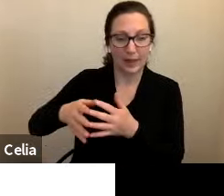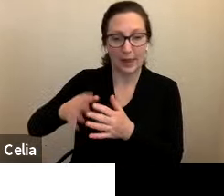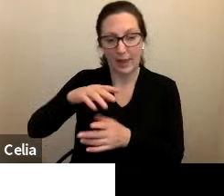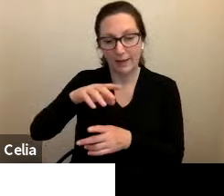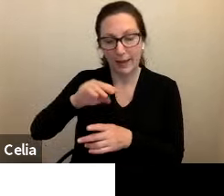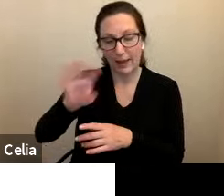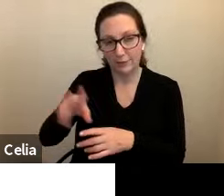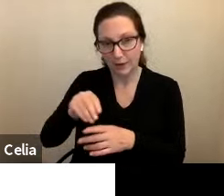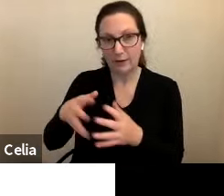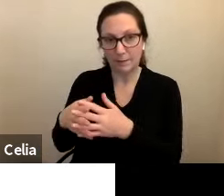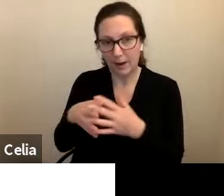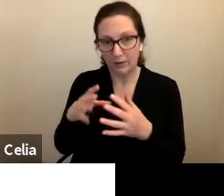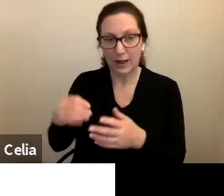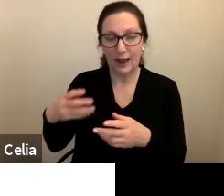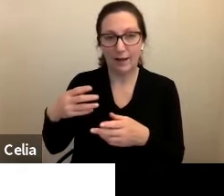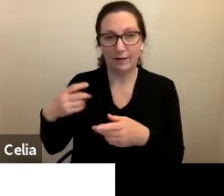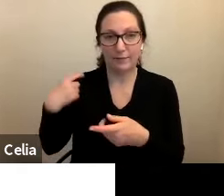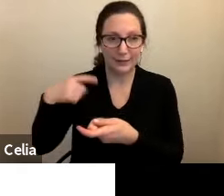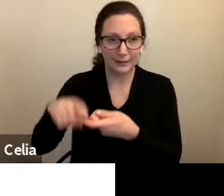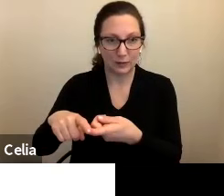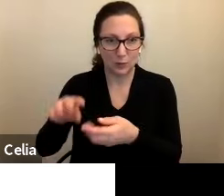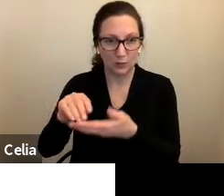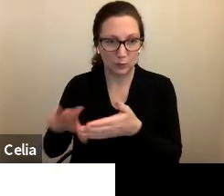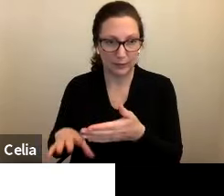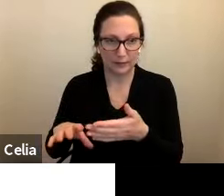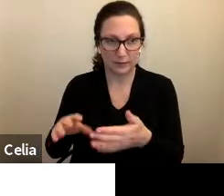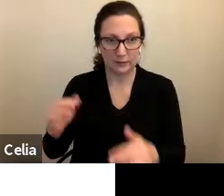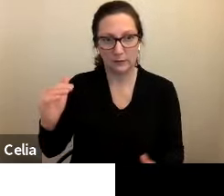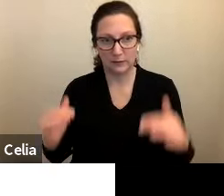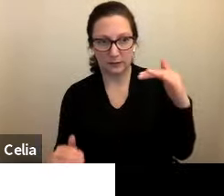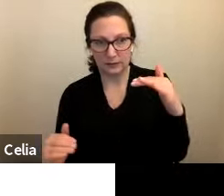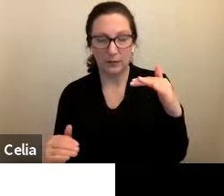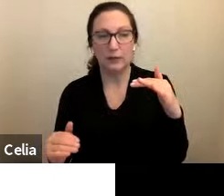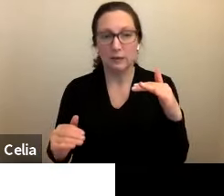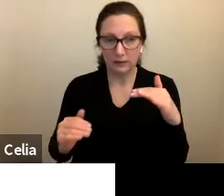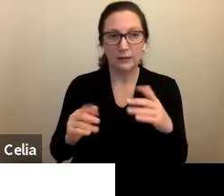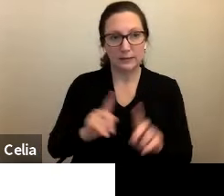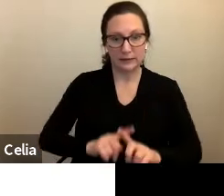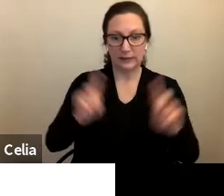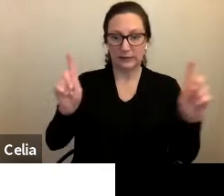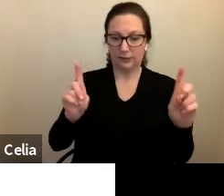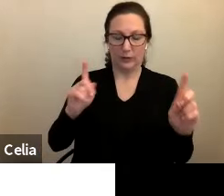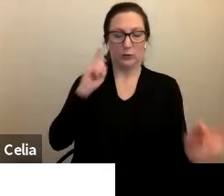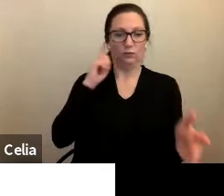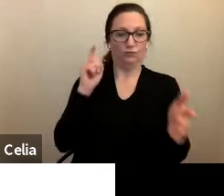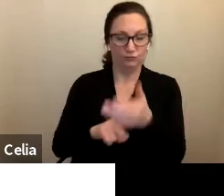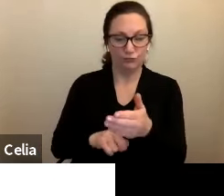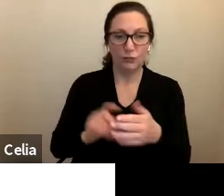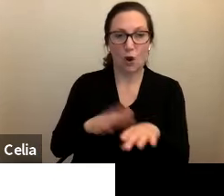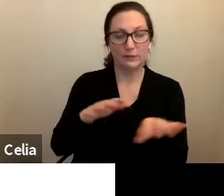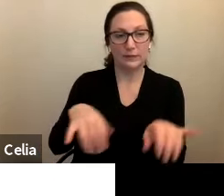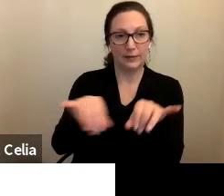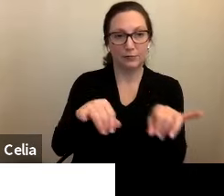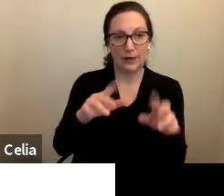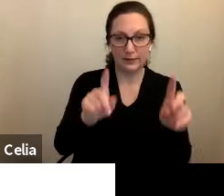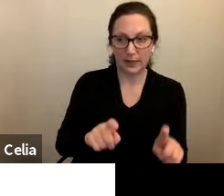Latino students. Those differences are greater on standardized tests than on other